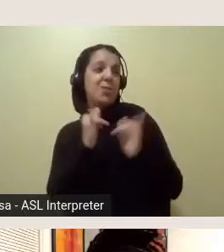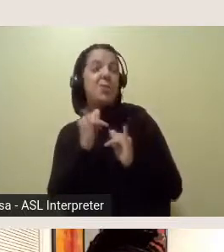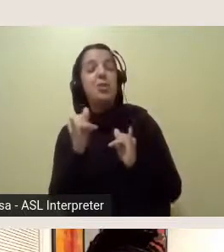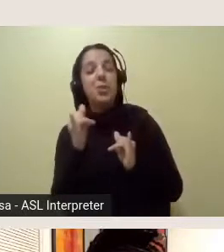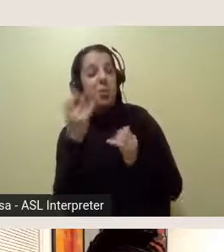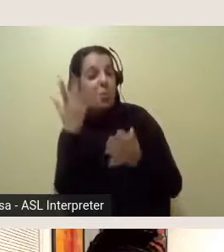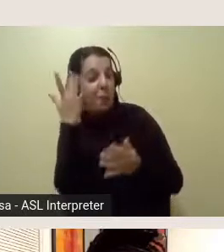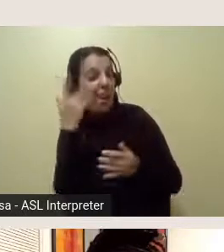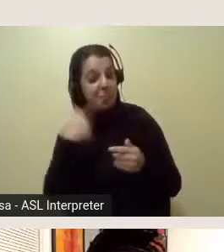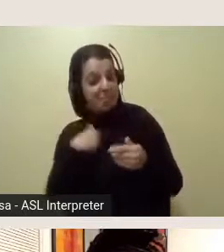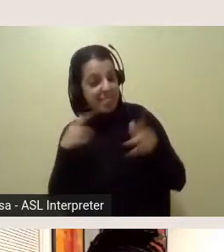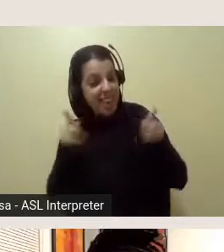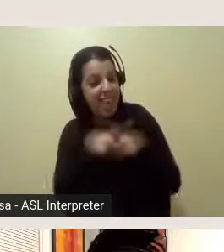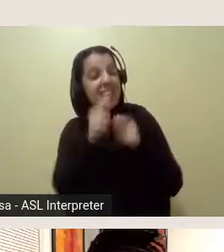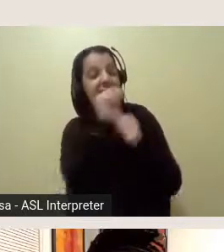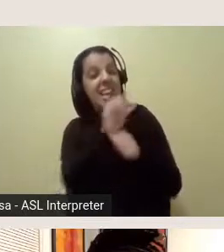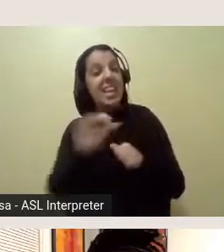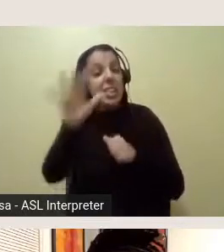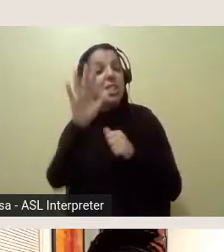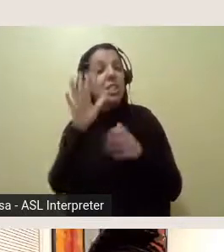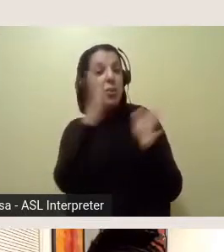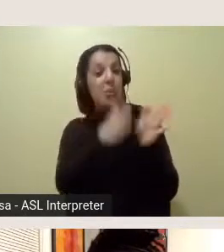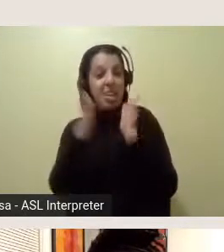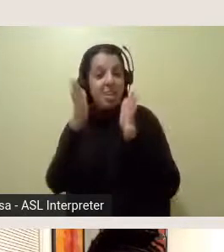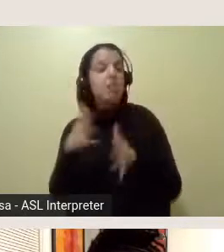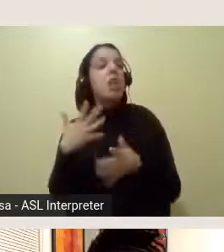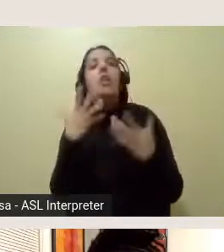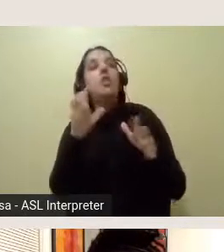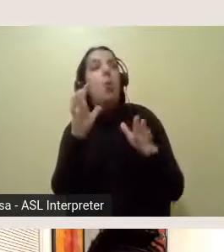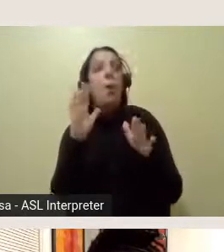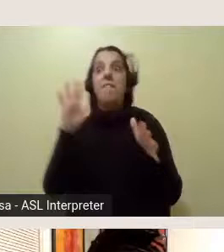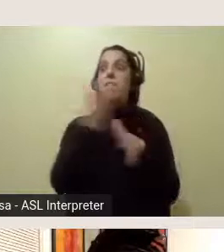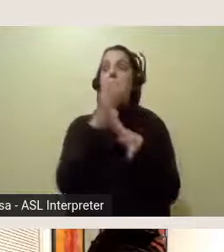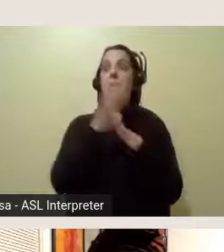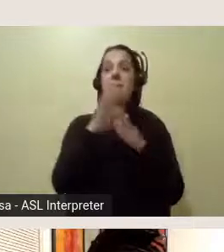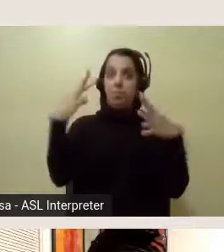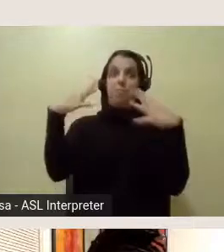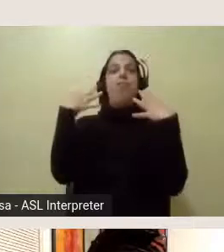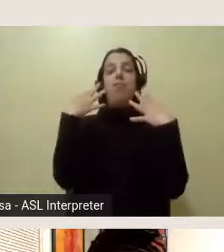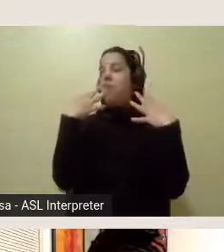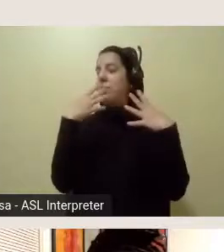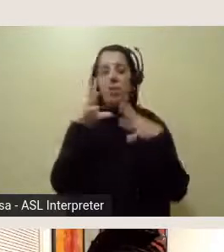Asian organizers in this movement was to take a side role and they didn't want to like eclipse